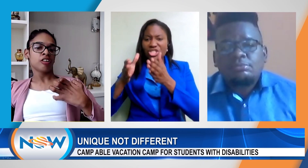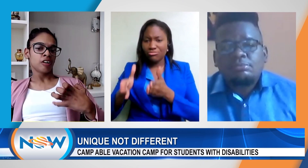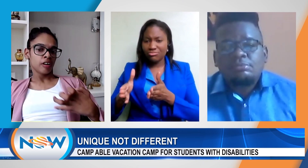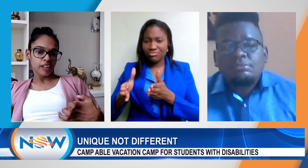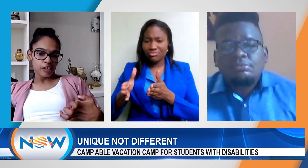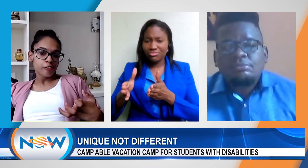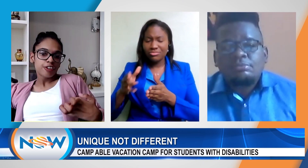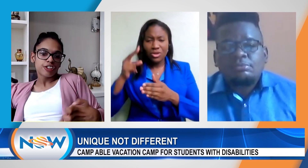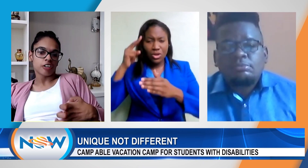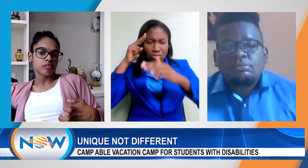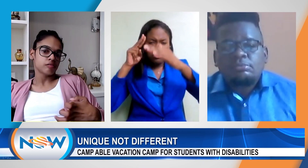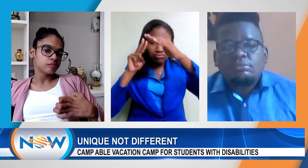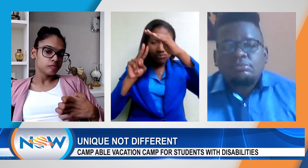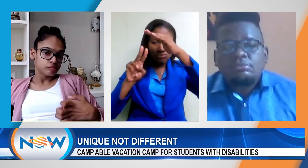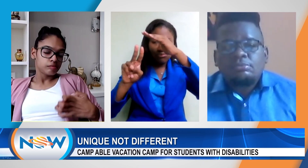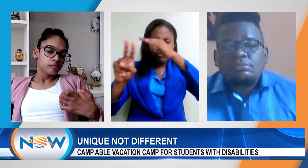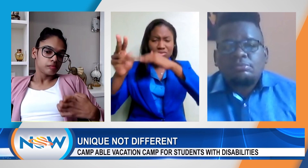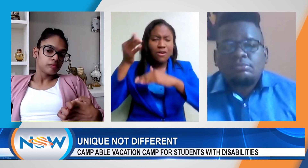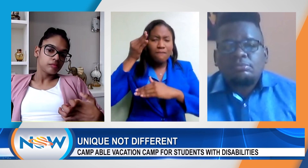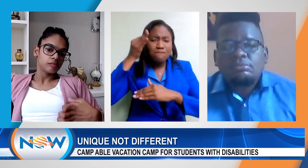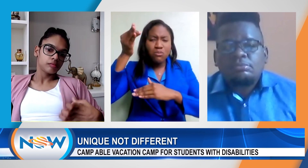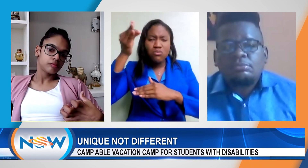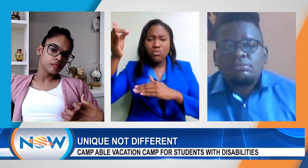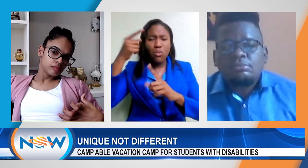you know, in the future?